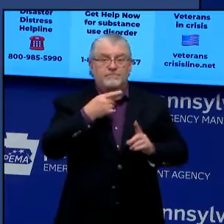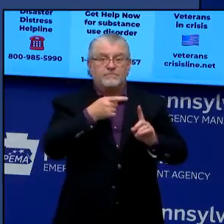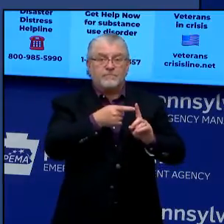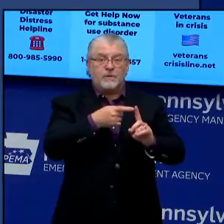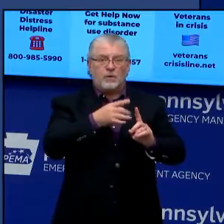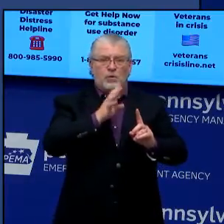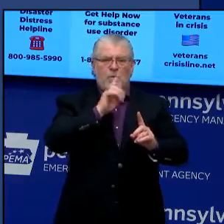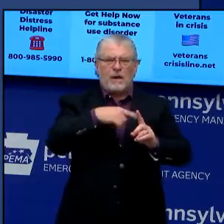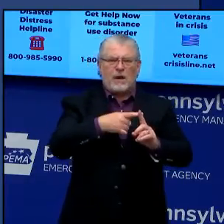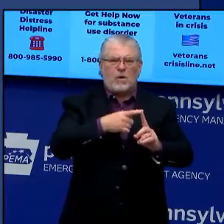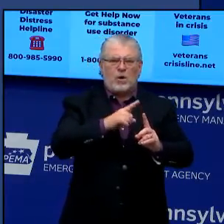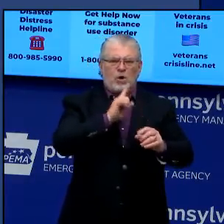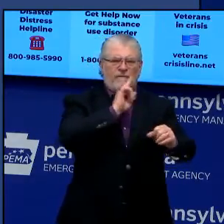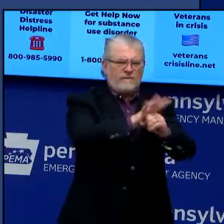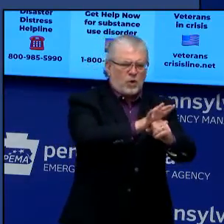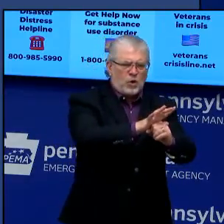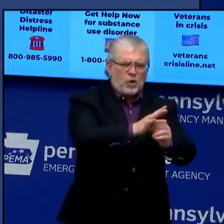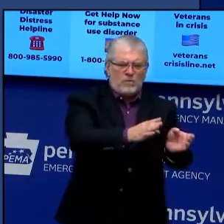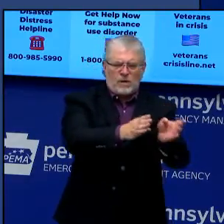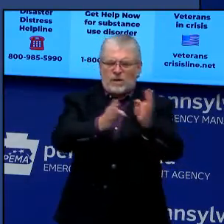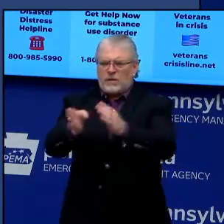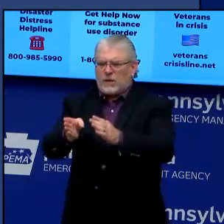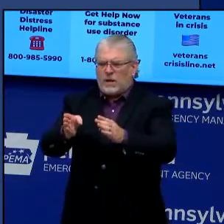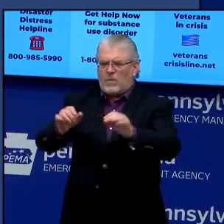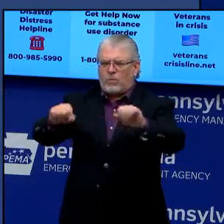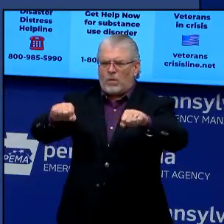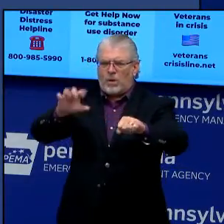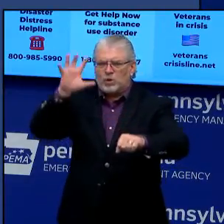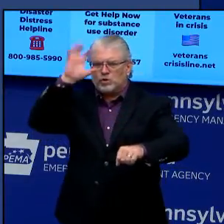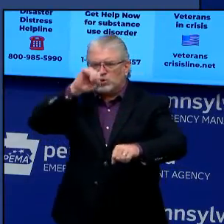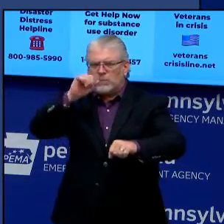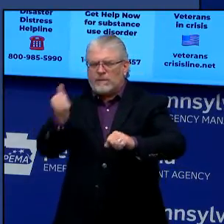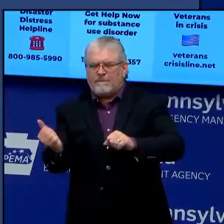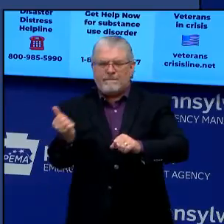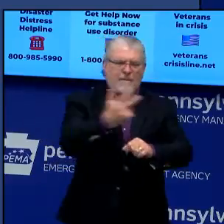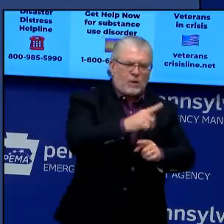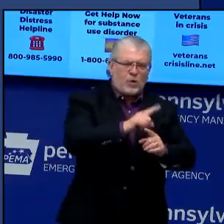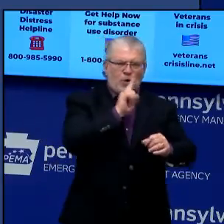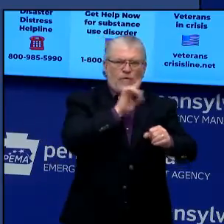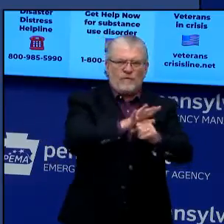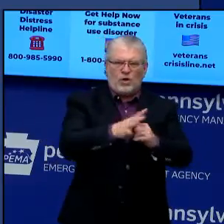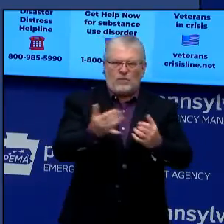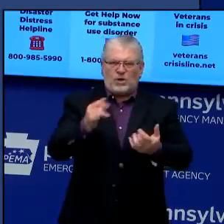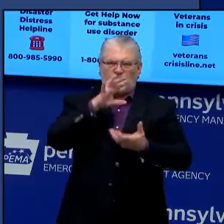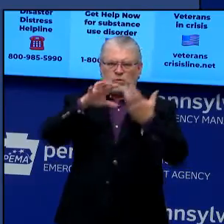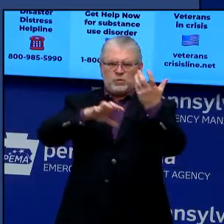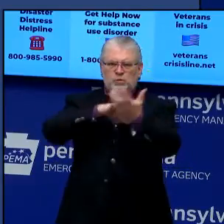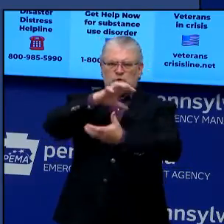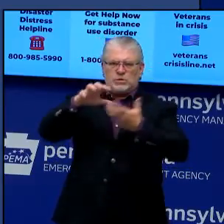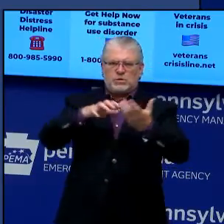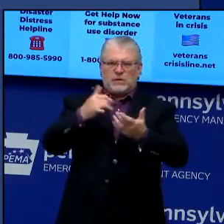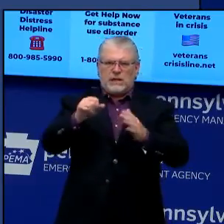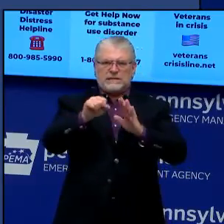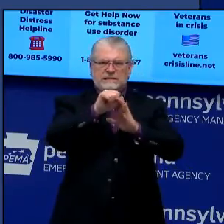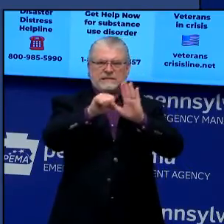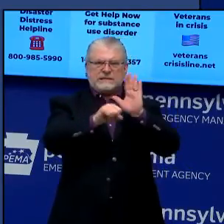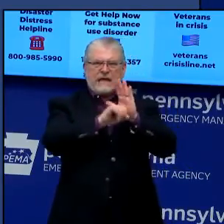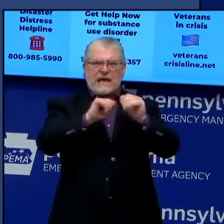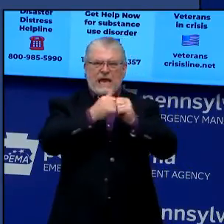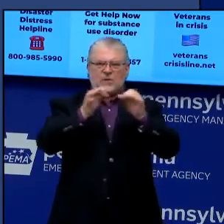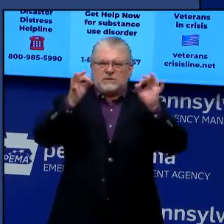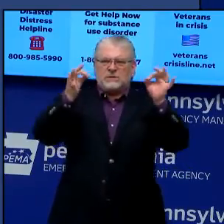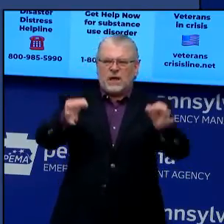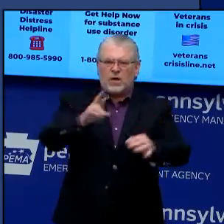for reopening the state, that they are increasingly skeptical of how the crisis is being handled and about information coming out of these